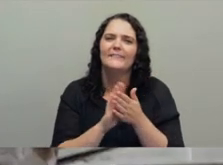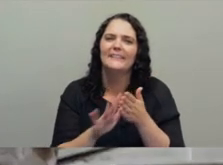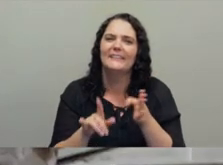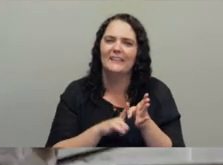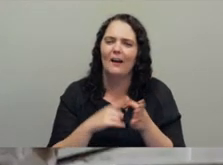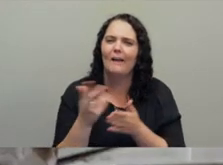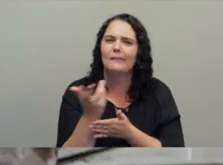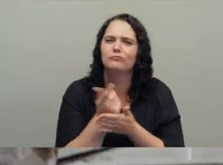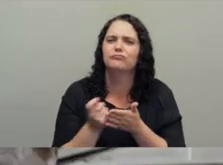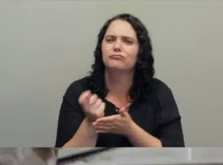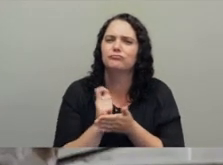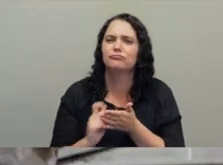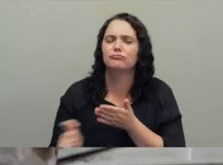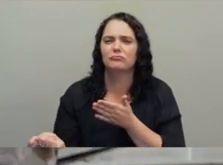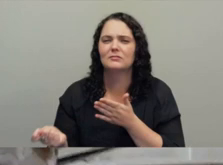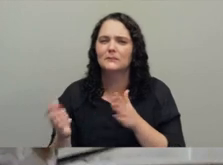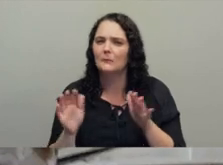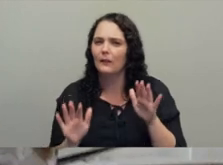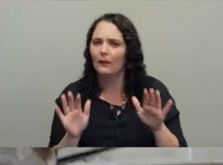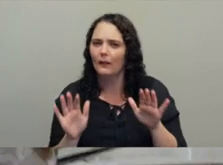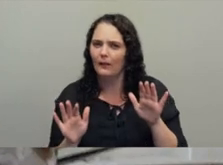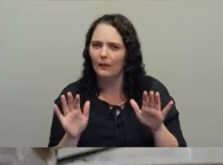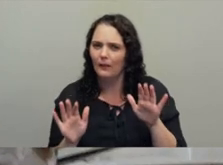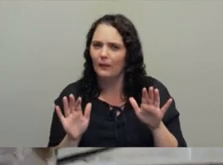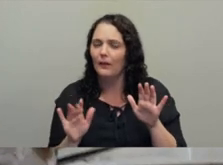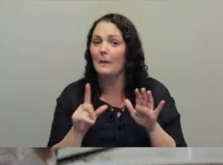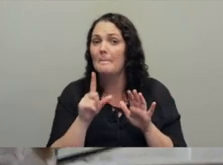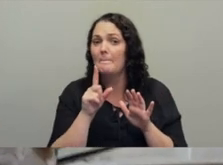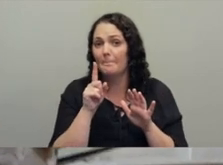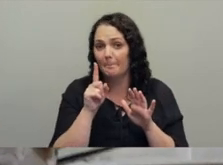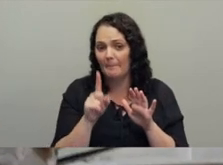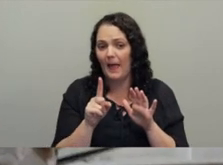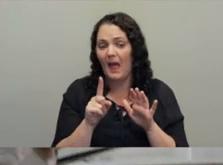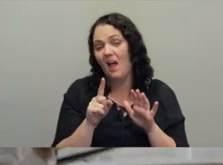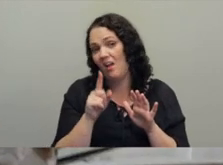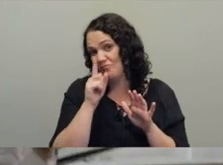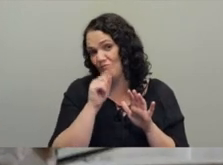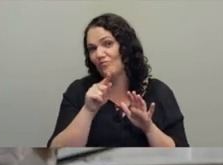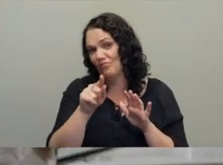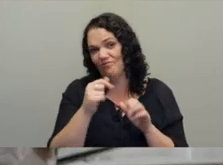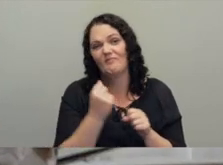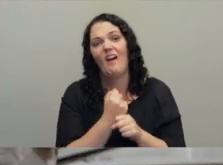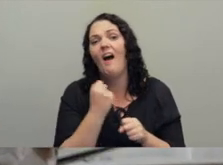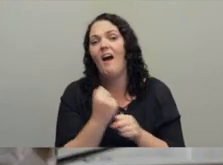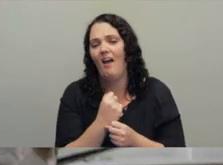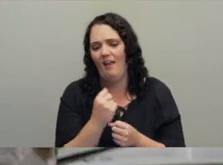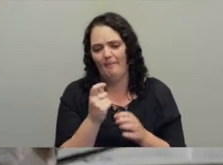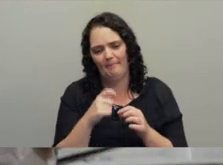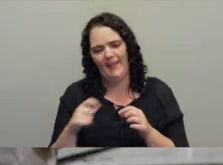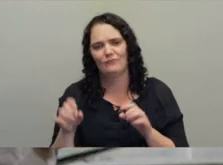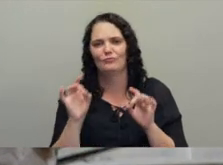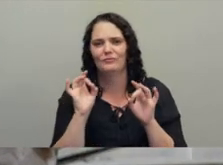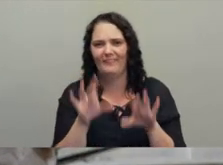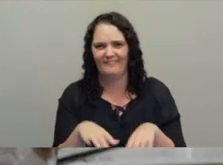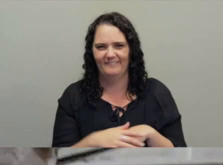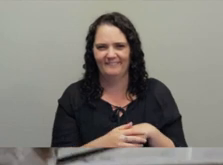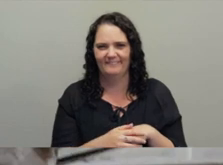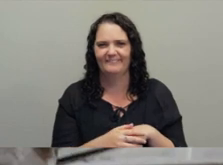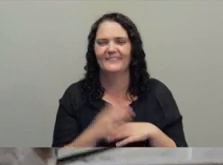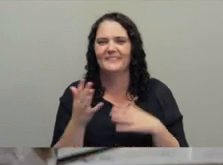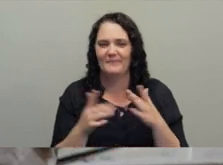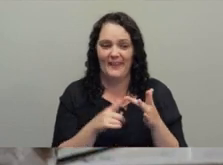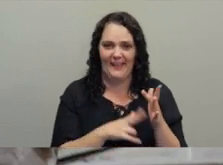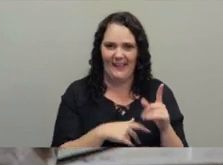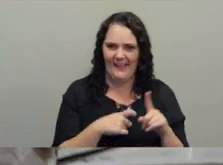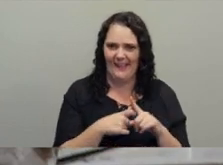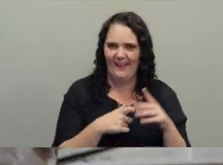next drawing is making your own pen. Because if you're going to draw with bad ink, you should also have a bad pen. And the